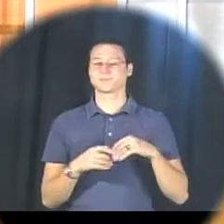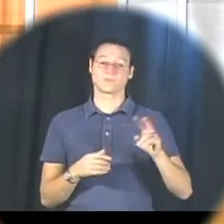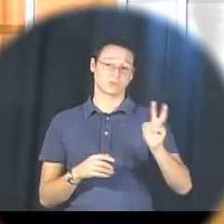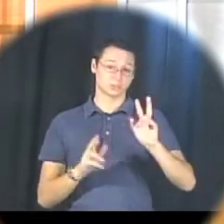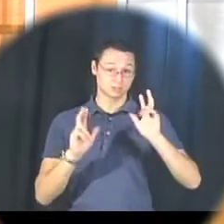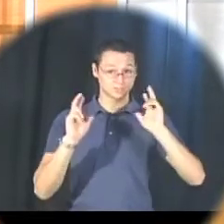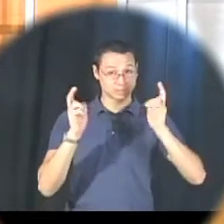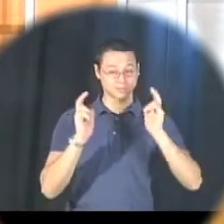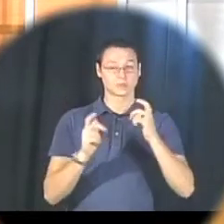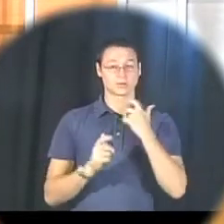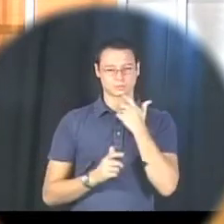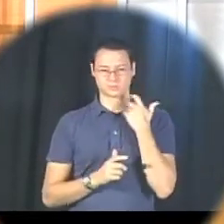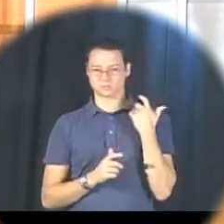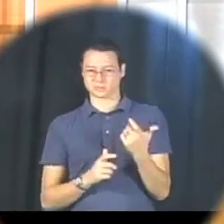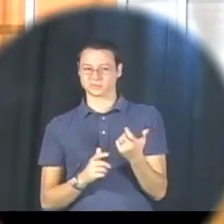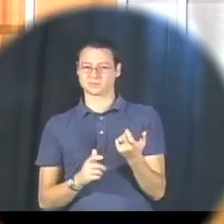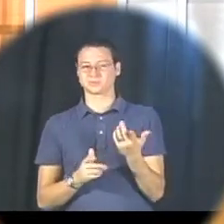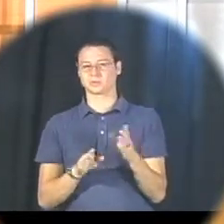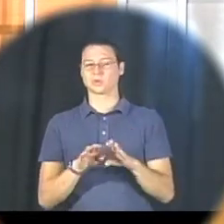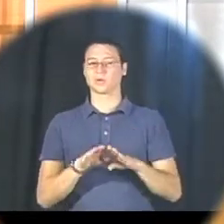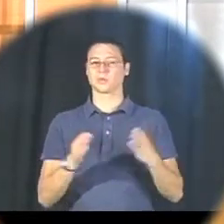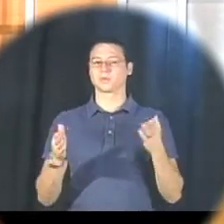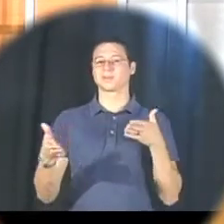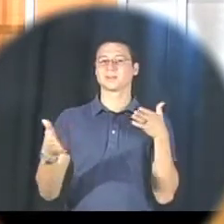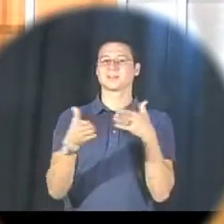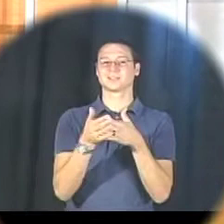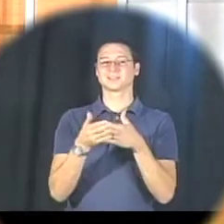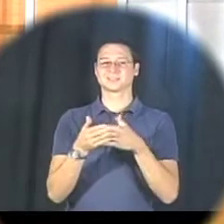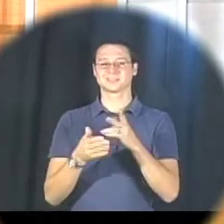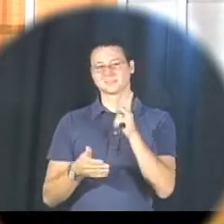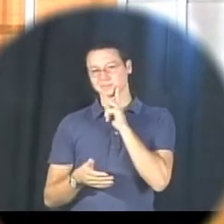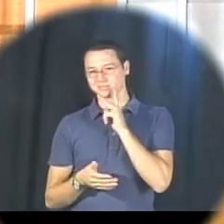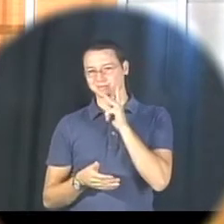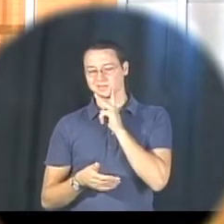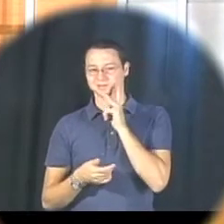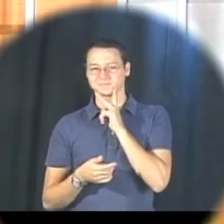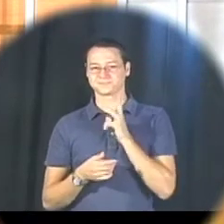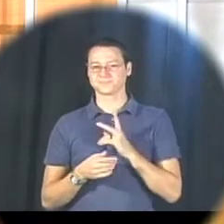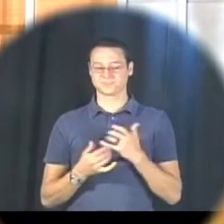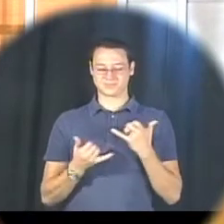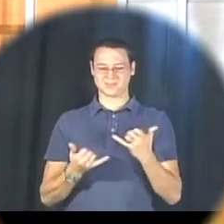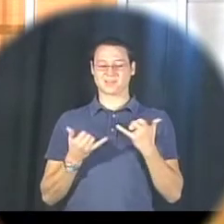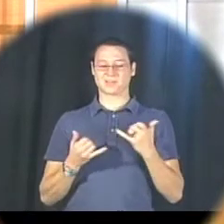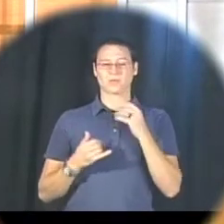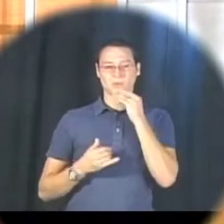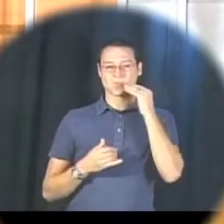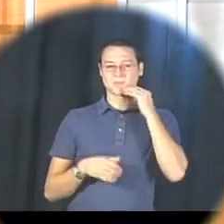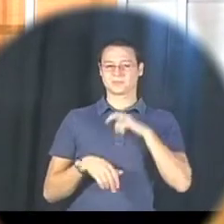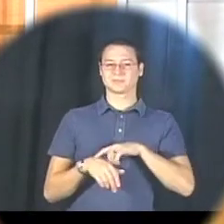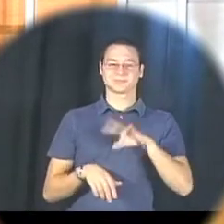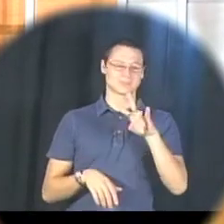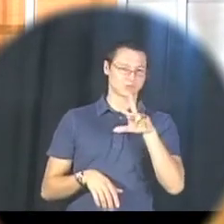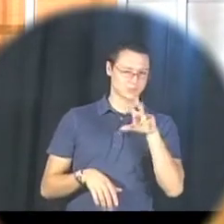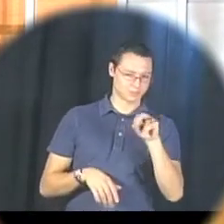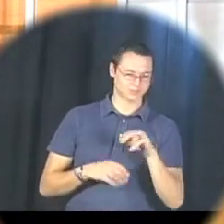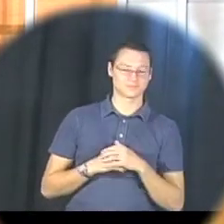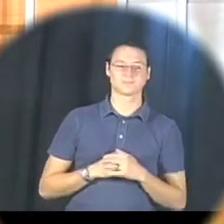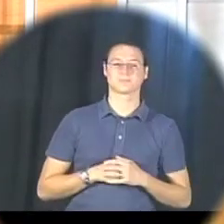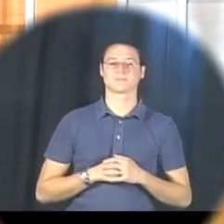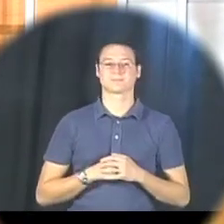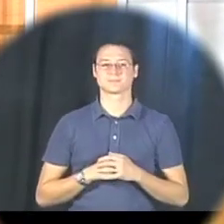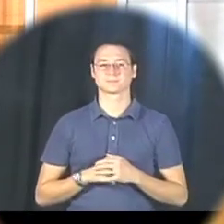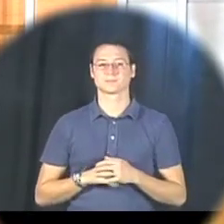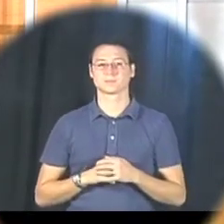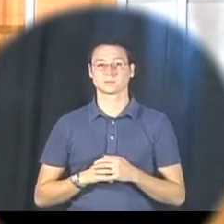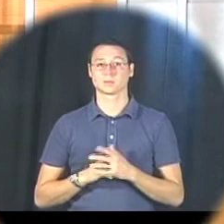basketball team open their season when they take on Osceola Cowboys in their first preseason game tonight at home, 7:30 p.m. The team is